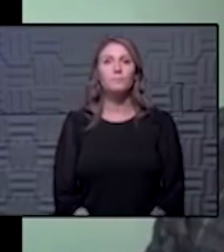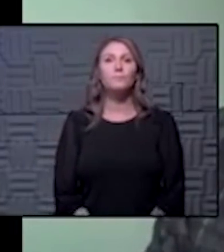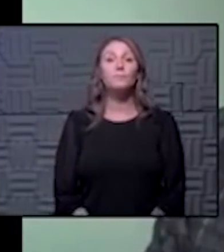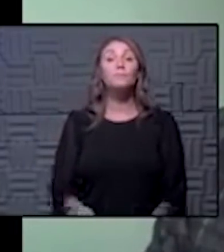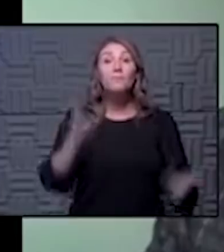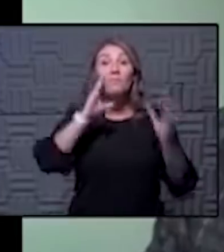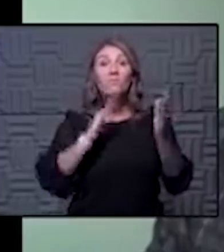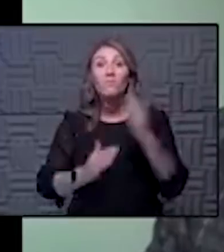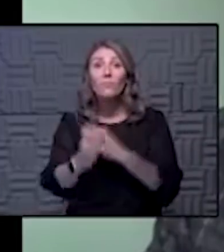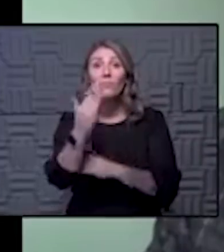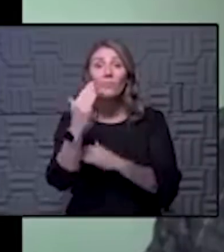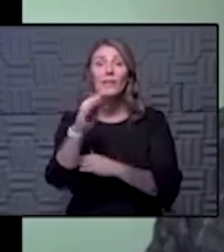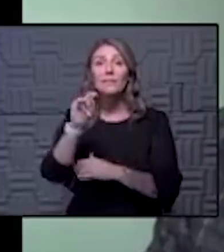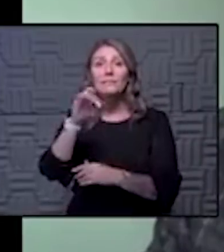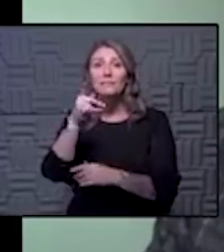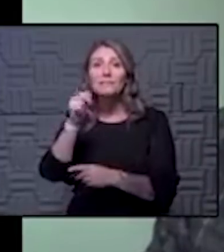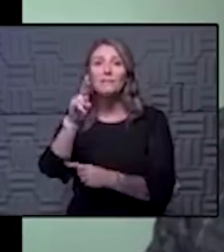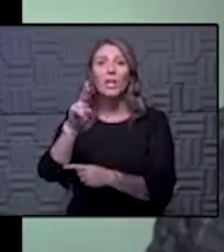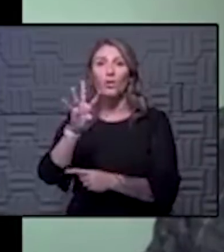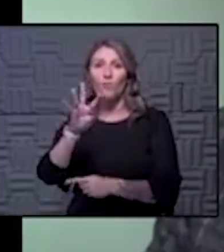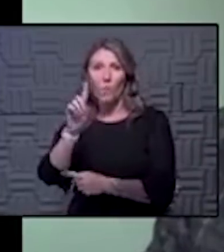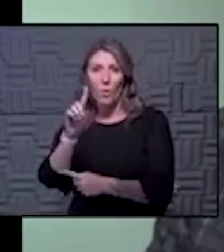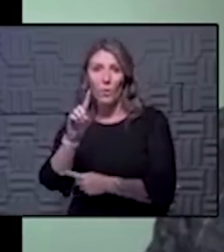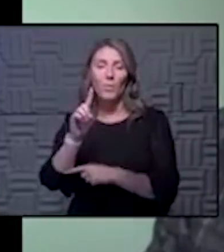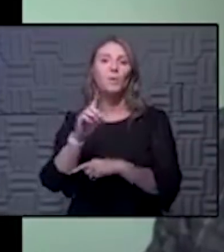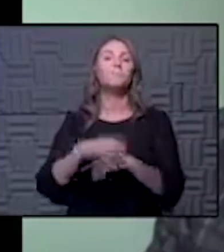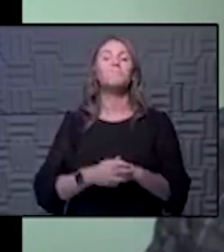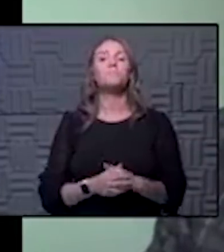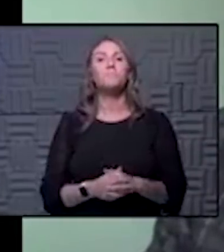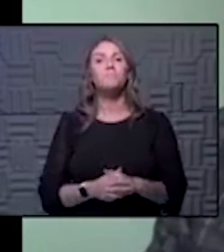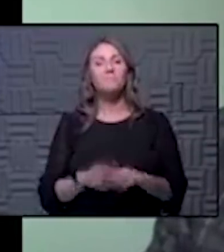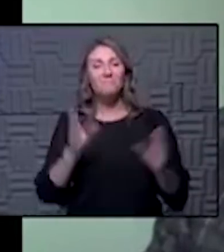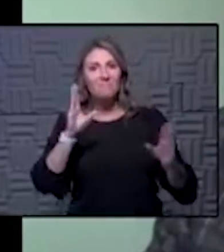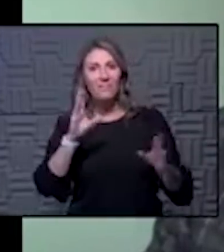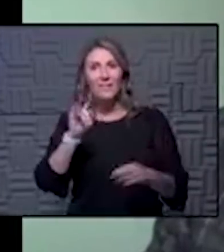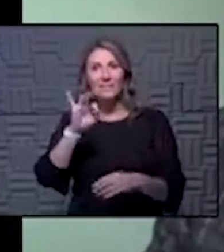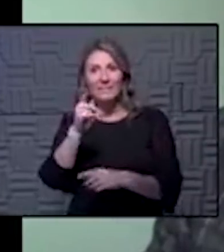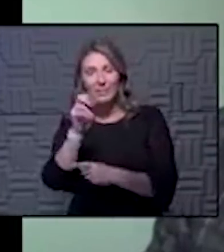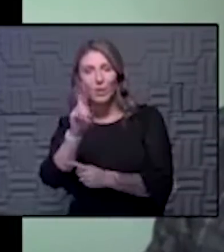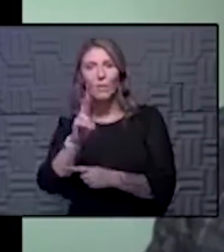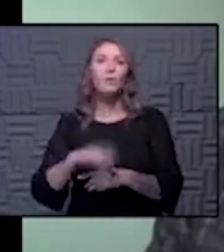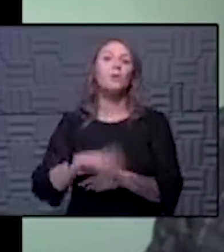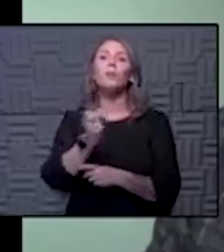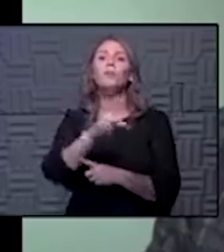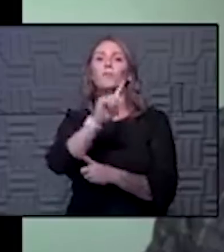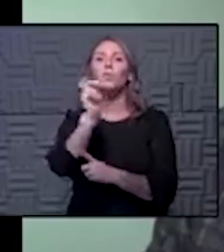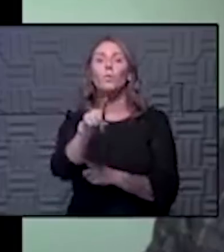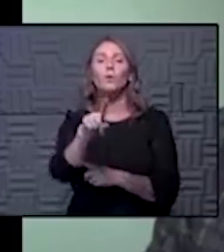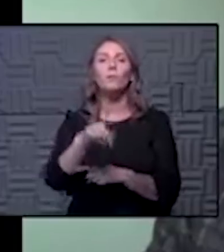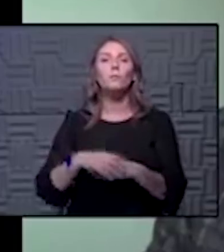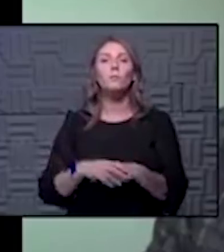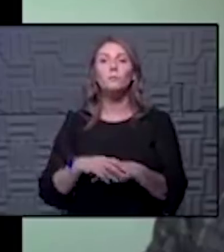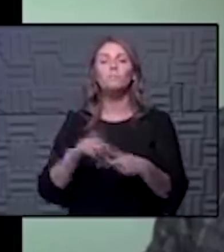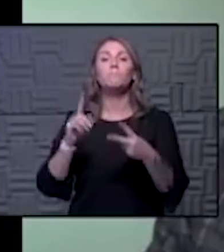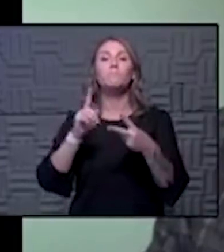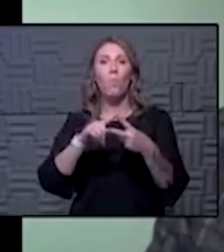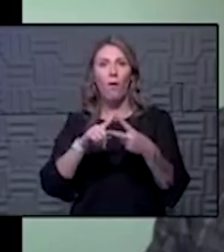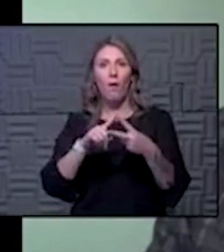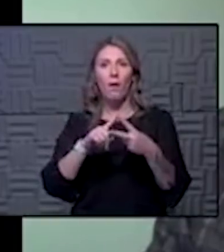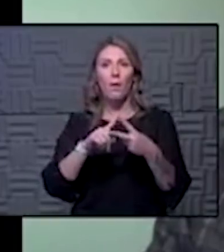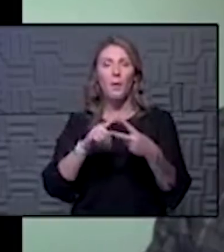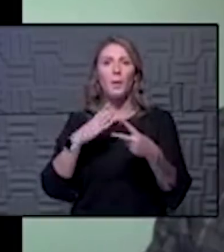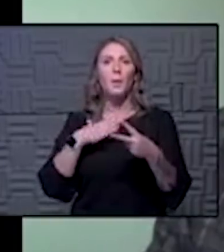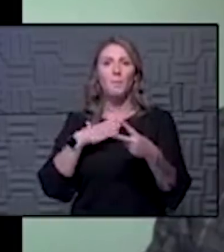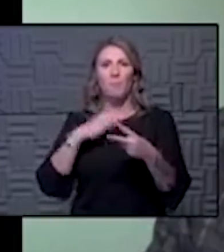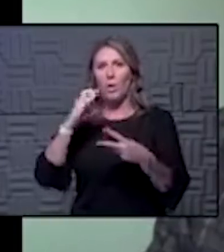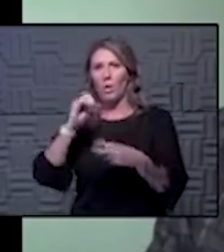Hey, good morning, guys. It's Taylor Hemness at Channel 41. Hey, Taylor. A couple of questions, actually. One that my colleague Lindsay